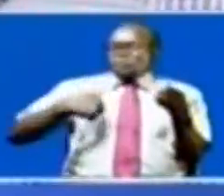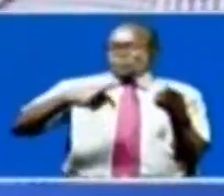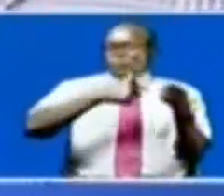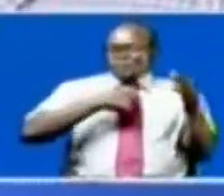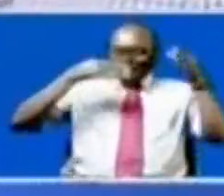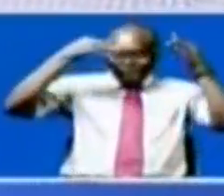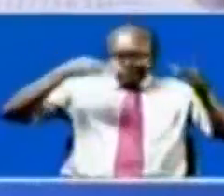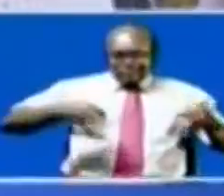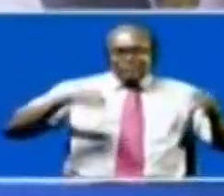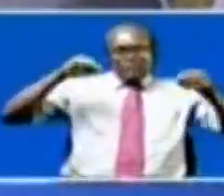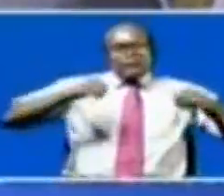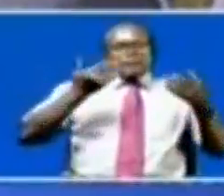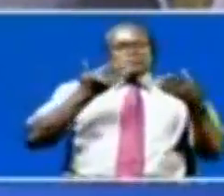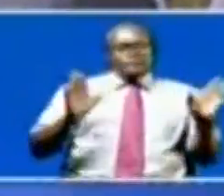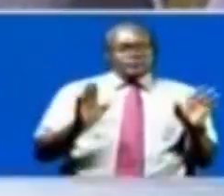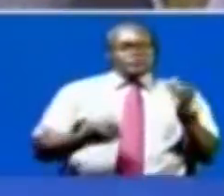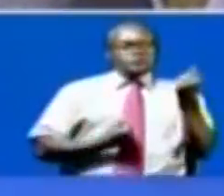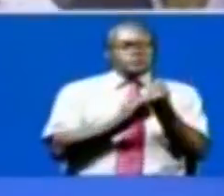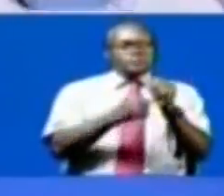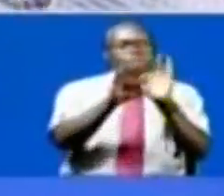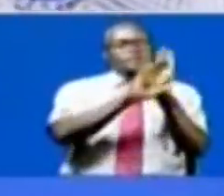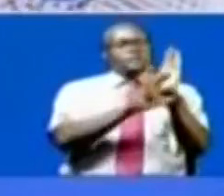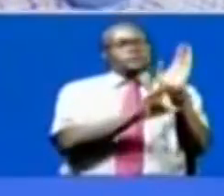tumekubaliana? Tumekubaliana hiyo.